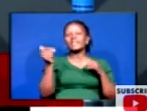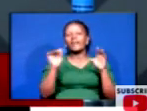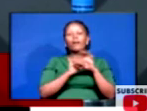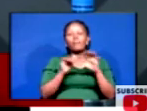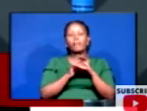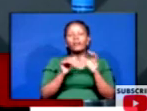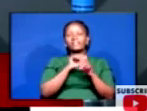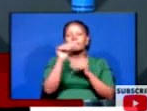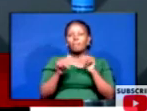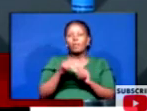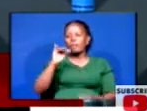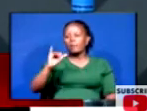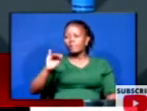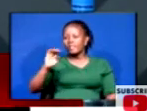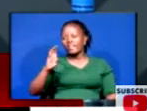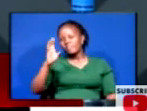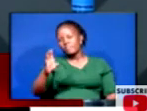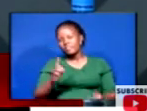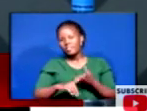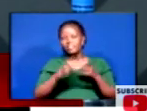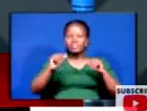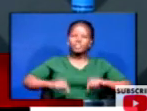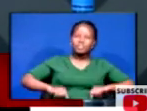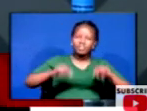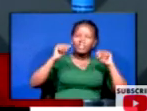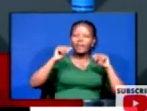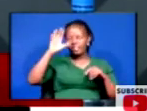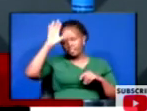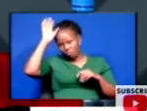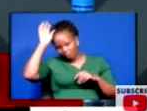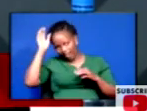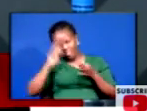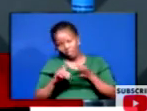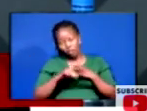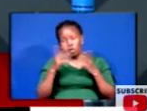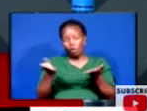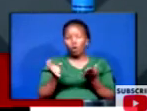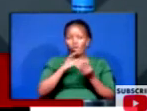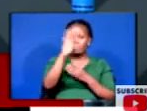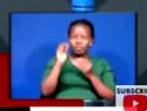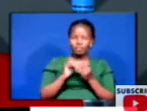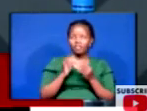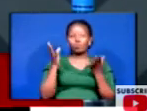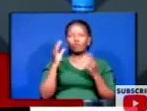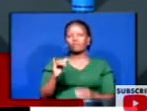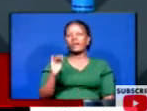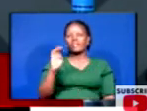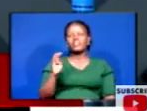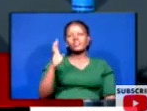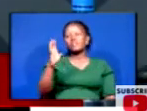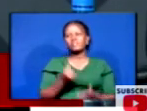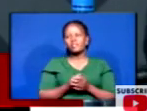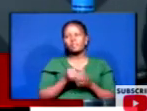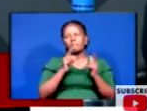IBC, touching on the conduct of the chair, touching on maybe the recomposition of the IBC. It had lots and lots of prayers. Some were even criminal in